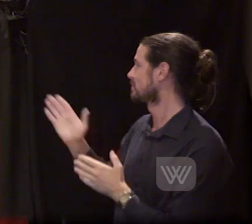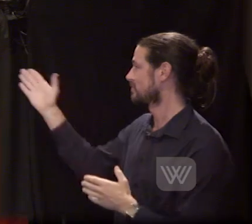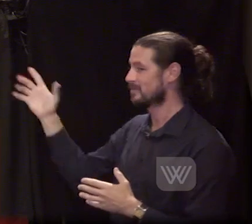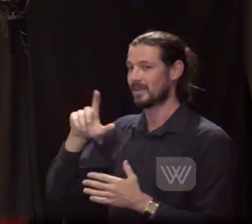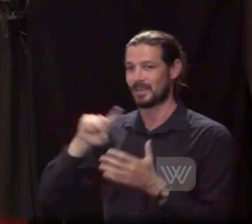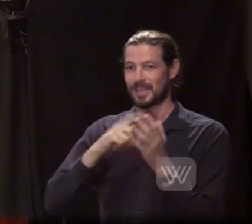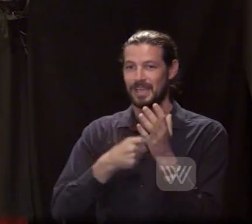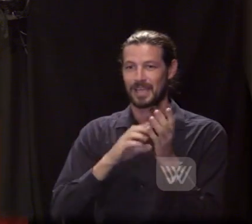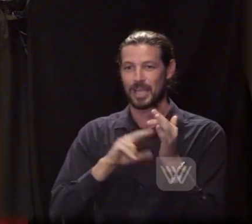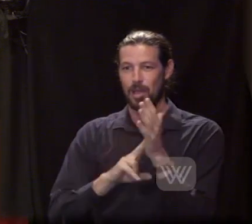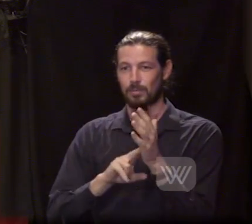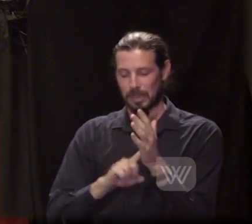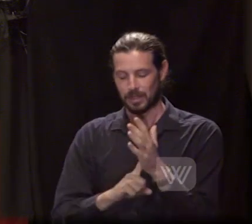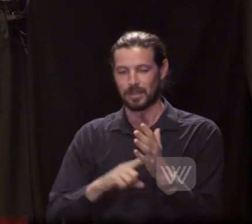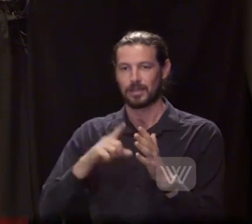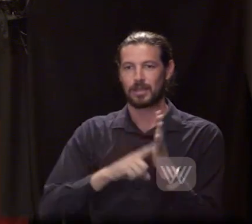you. Thank you.